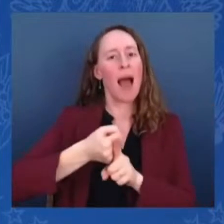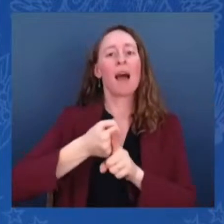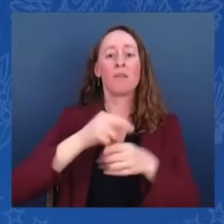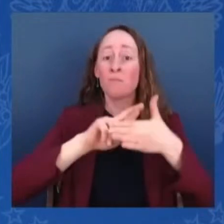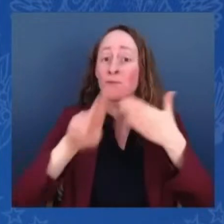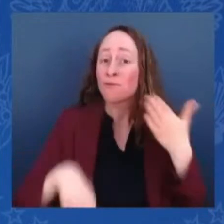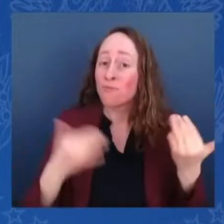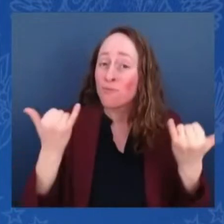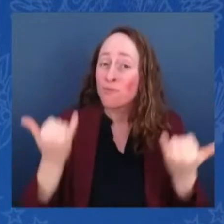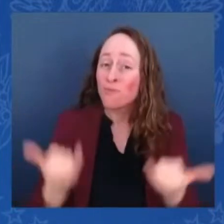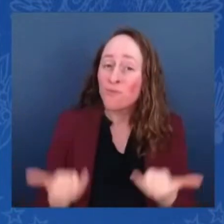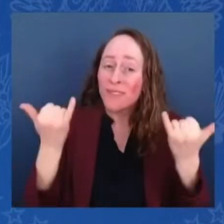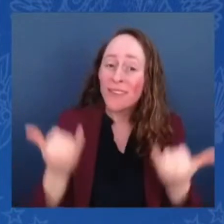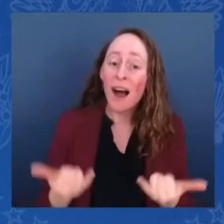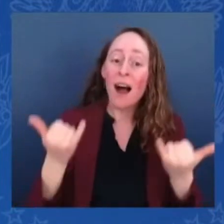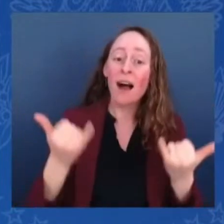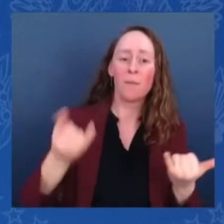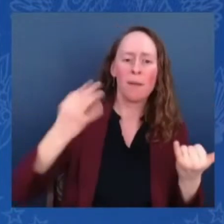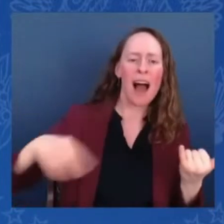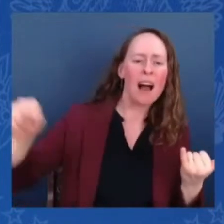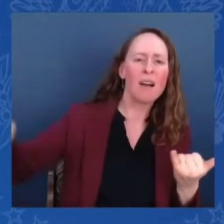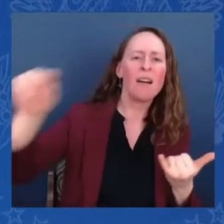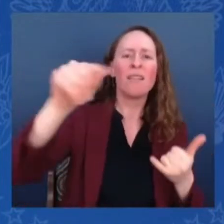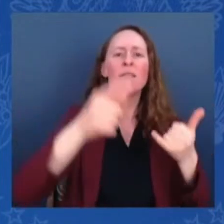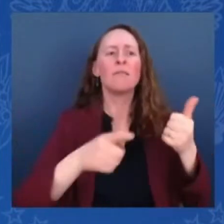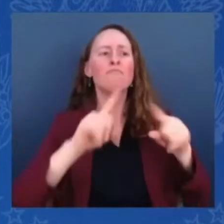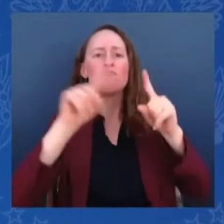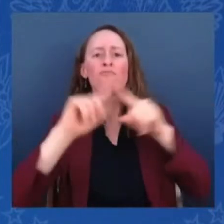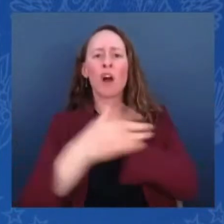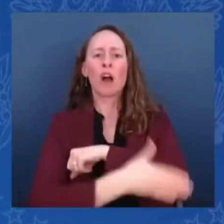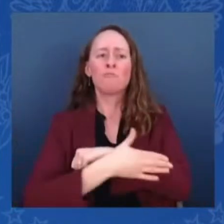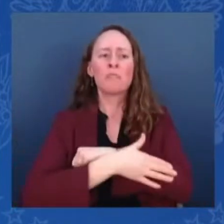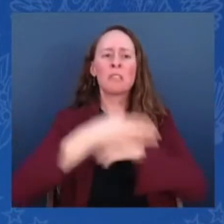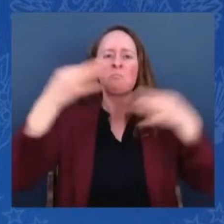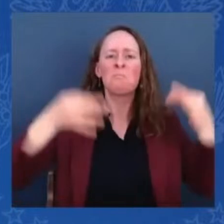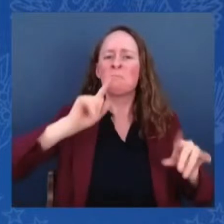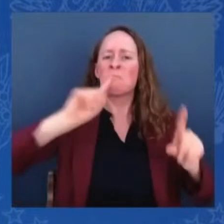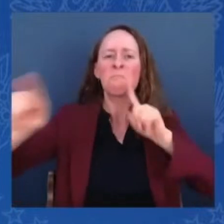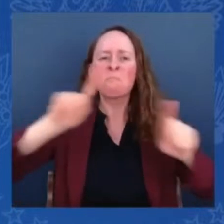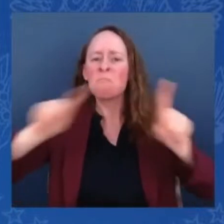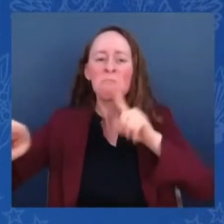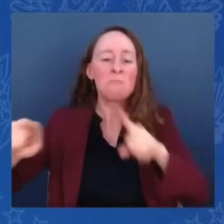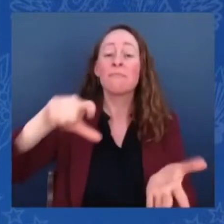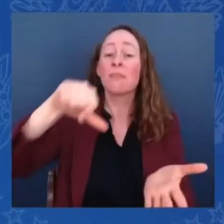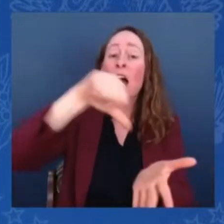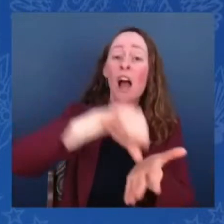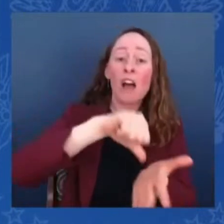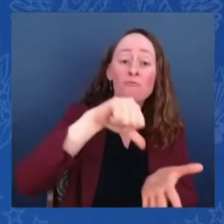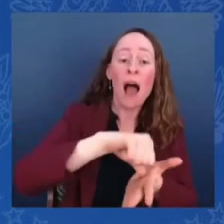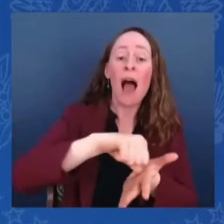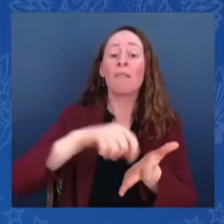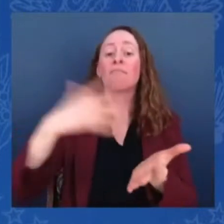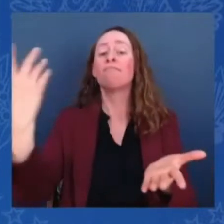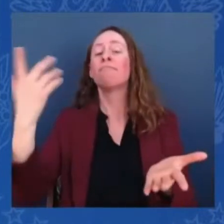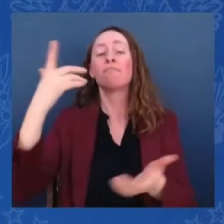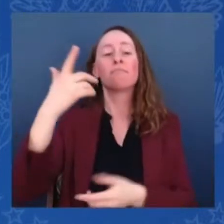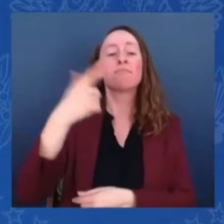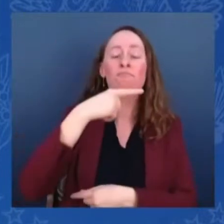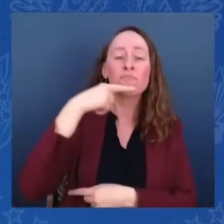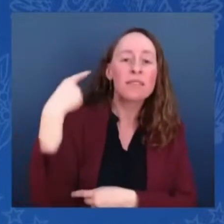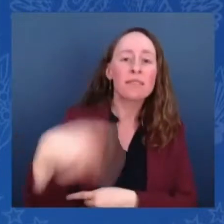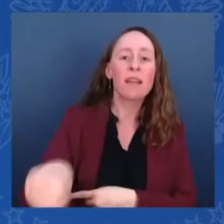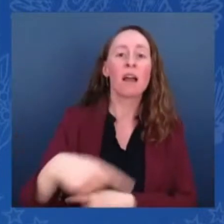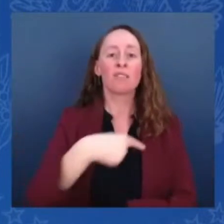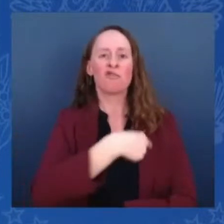aligning more closely with one another. Iran, Russia, China, North Korea. But that's more out of